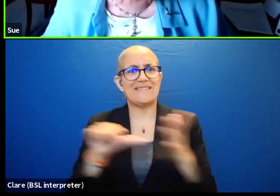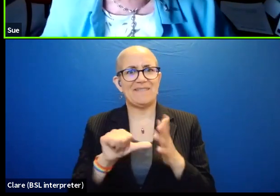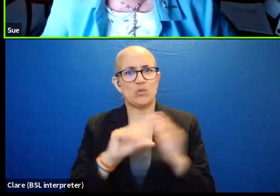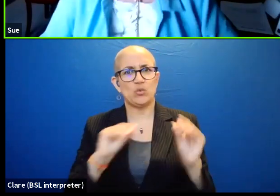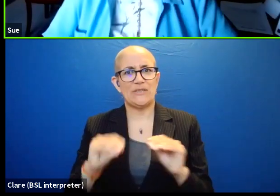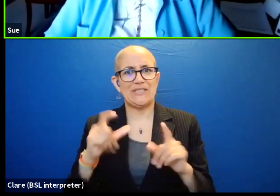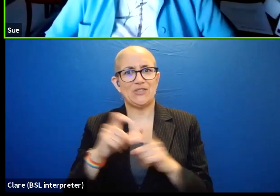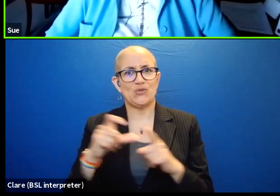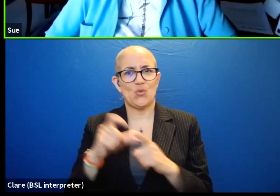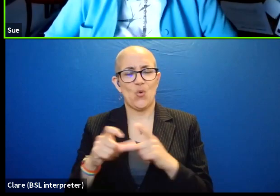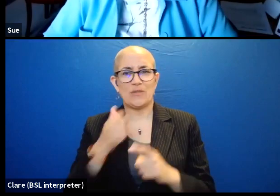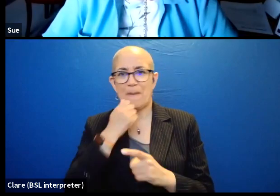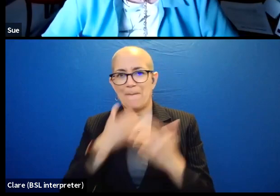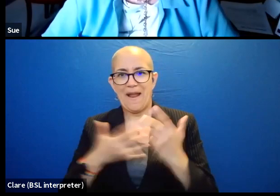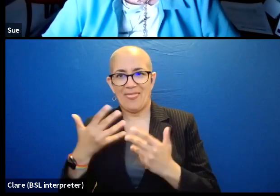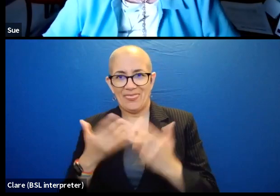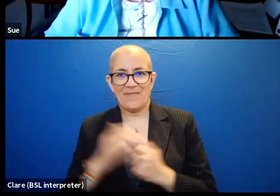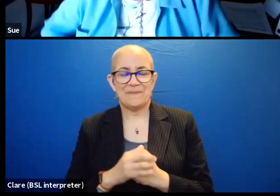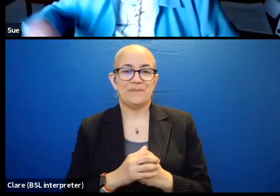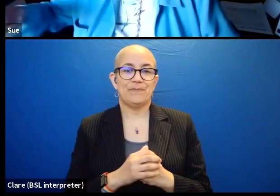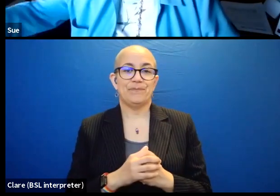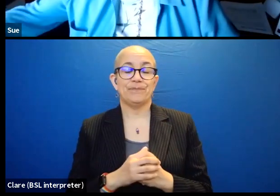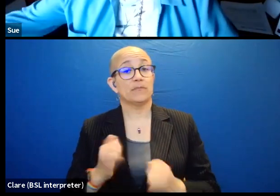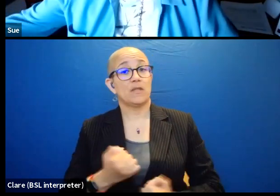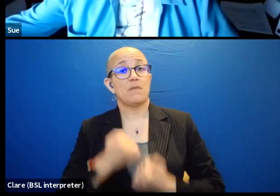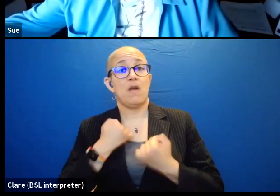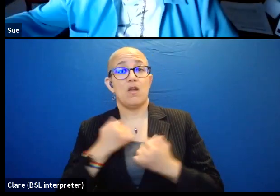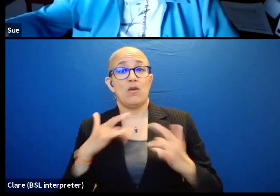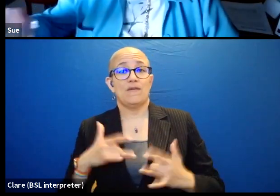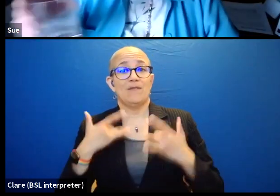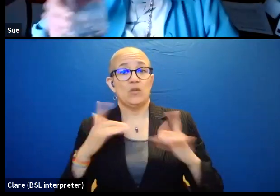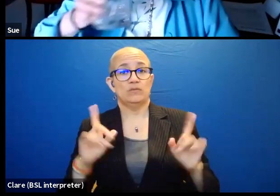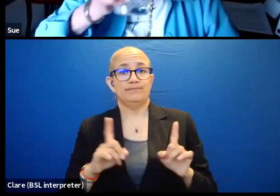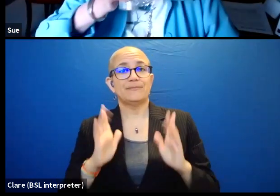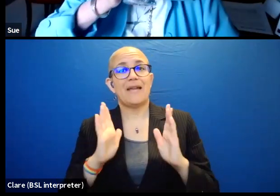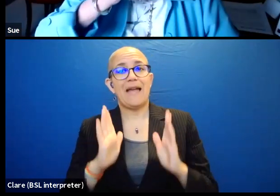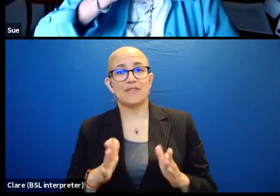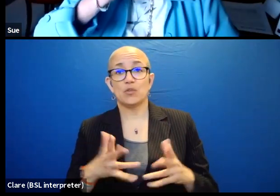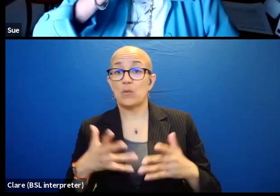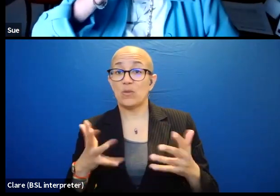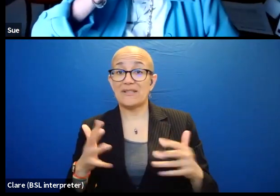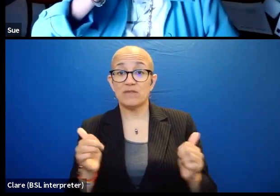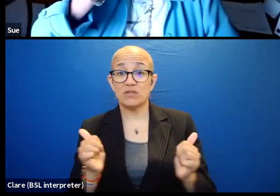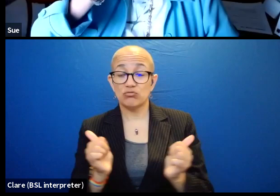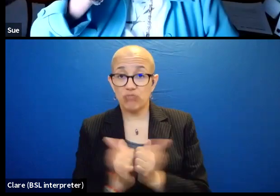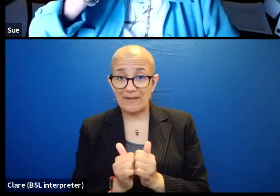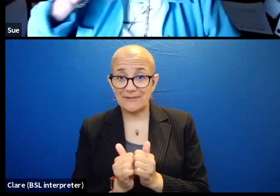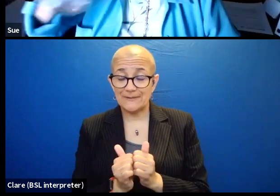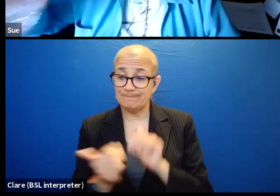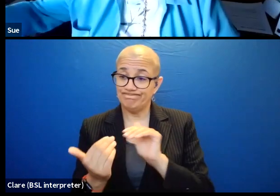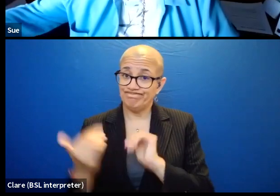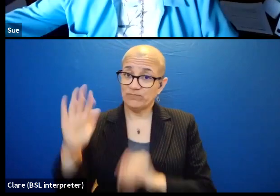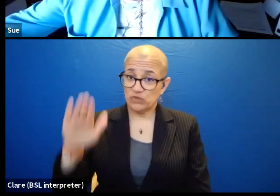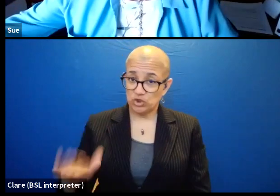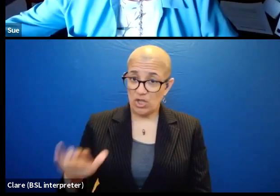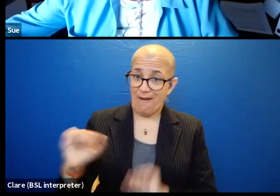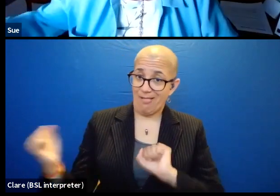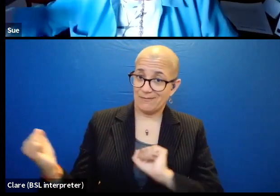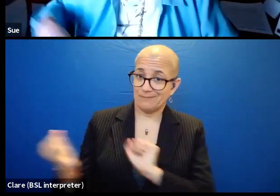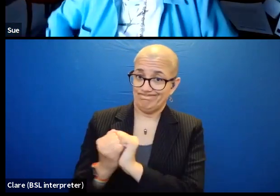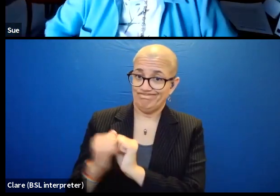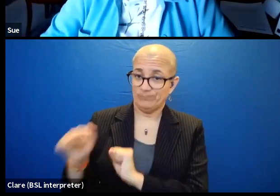maths. Indeed, yeah. And actually my own view is that it has to be whatever is right for the child. And there are lots of parents, and in fact, I